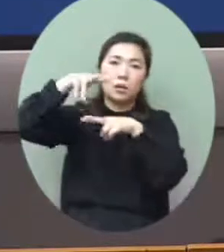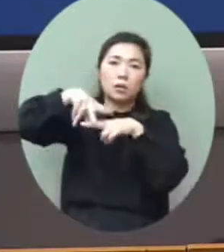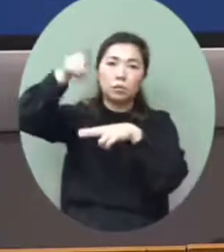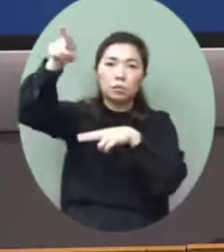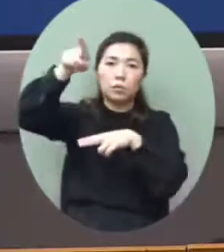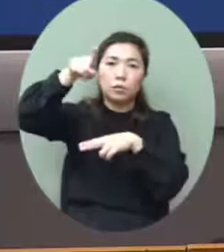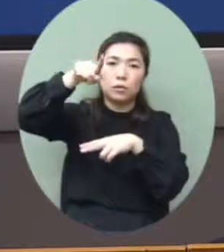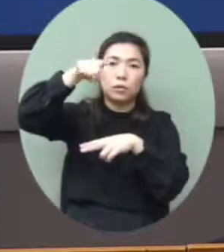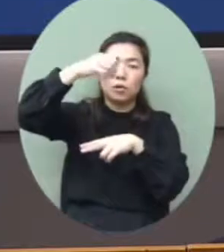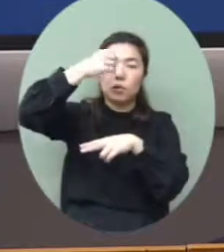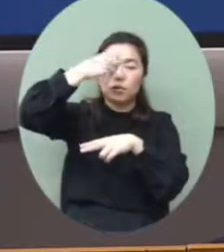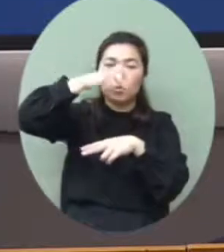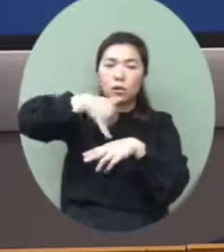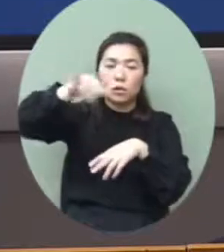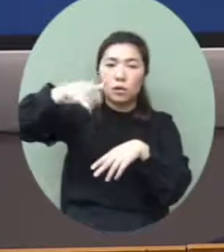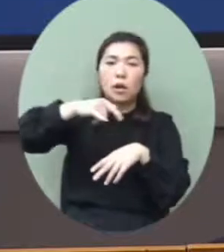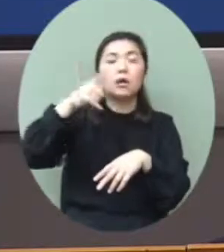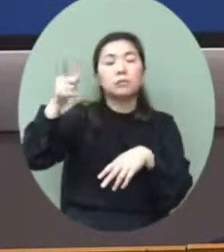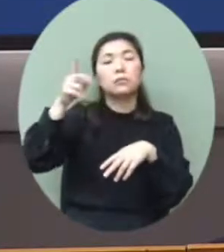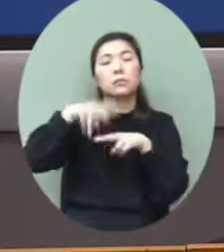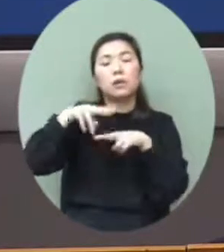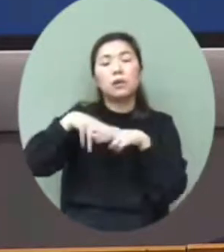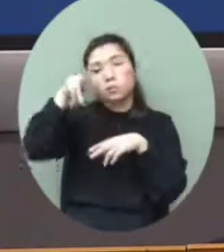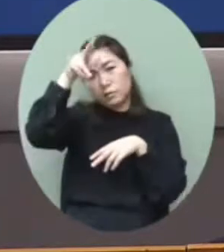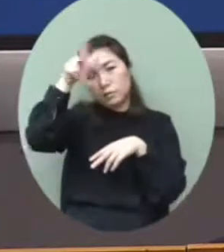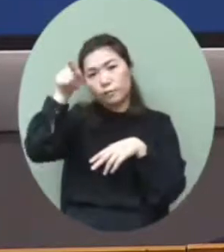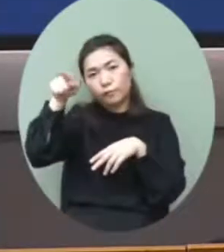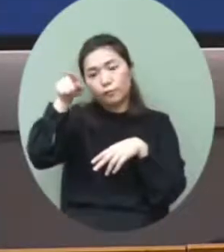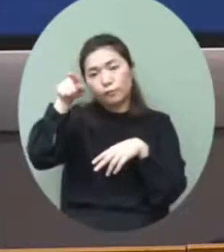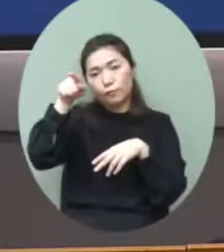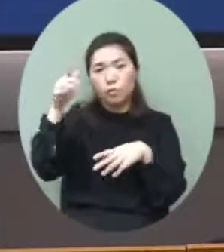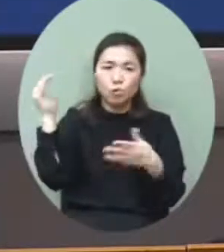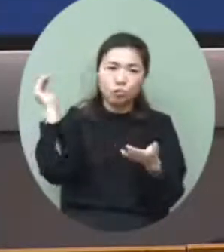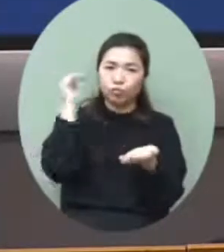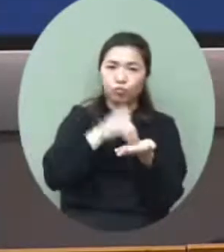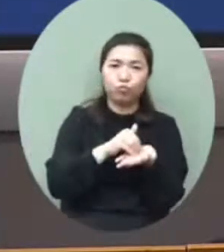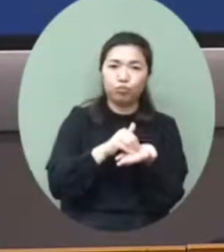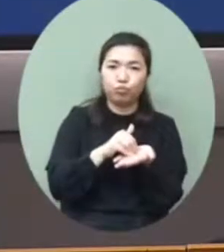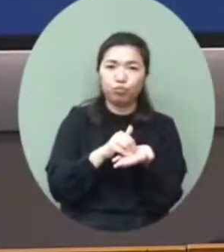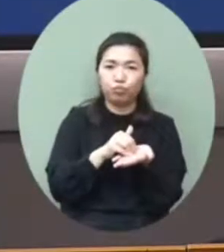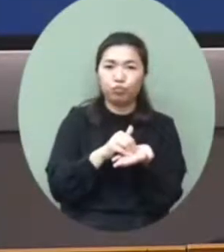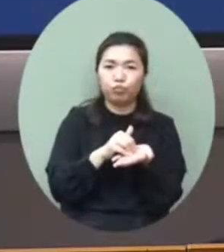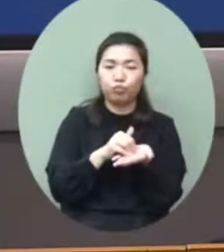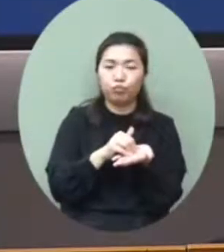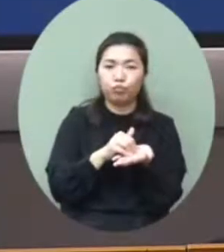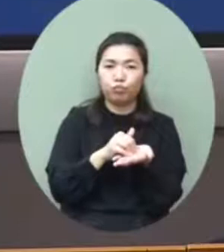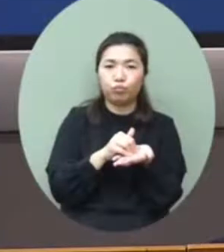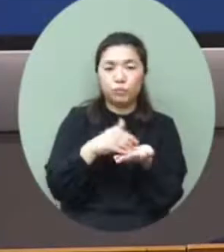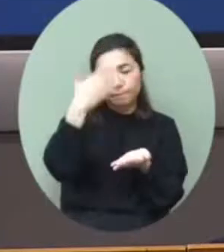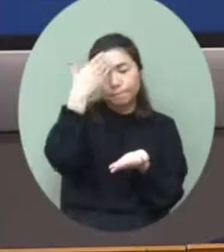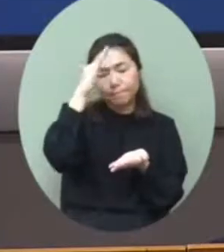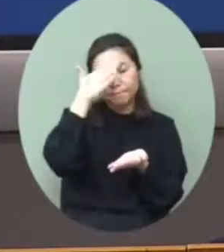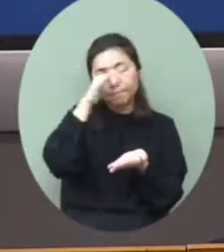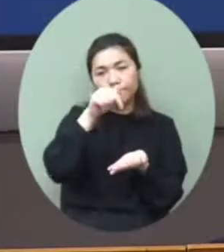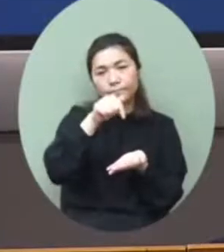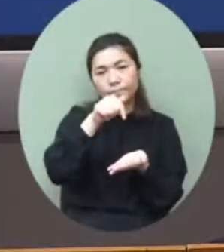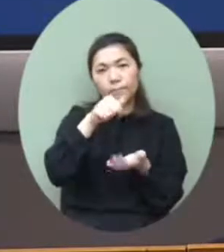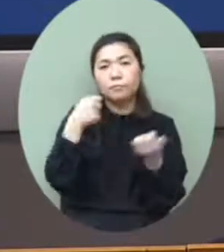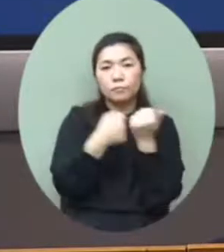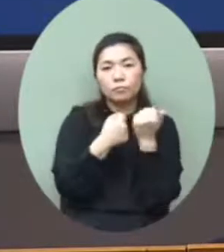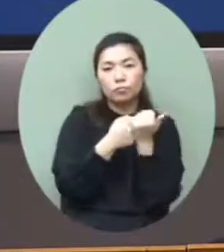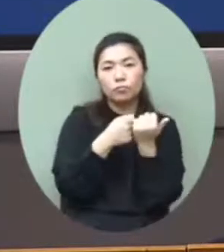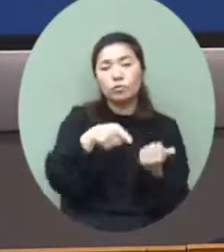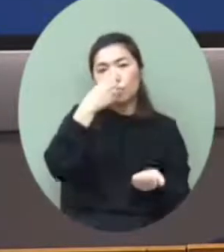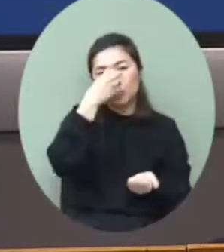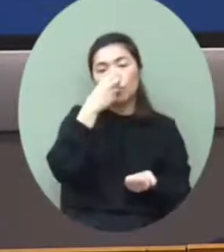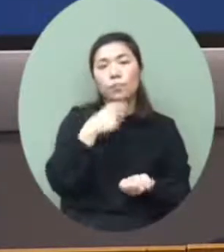been extremely understanding and supportive of Hong Kong. With the clusters now being seen very close